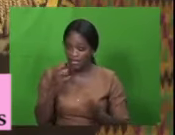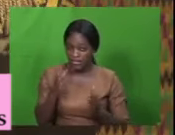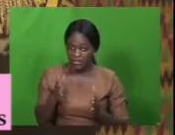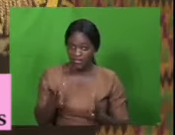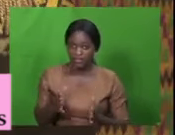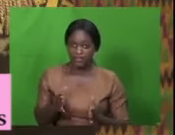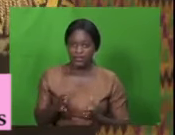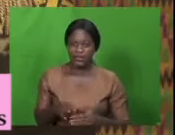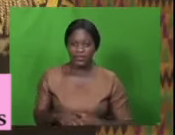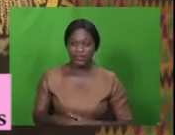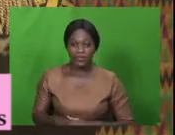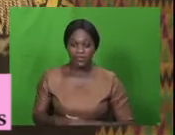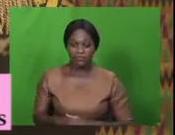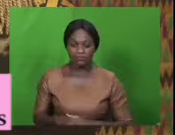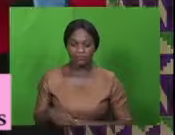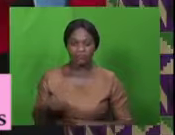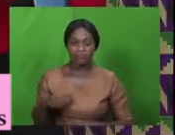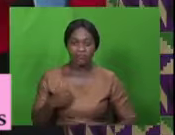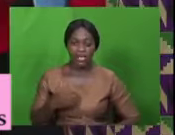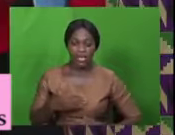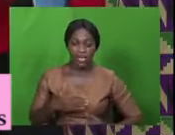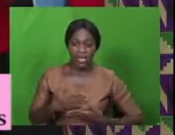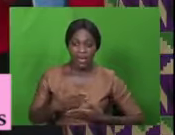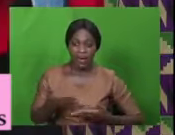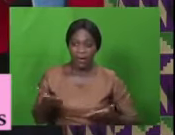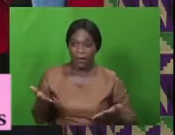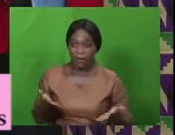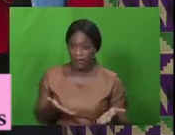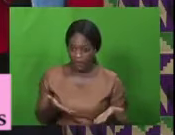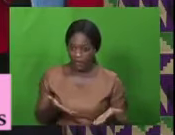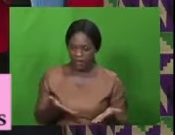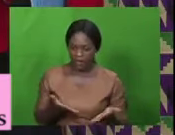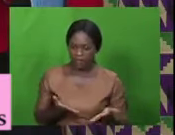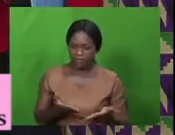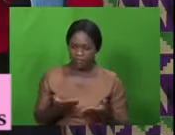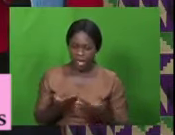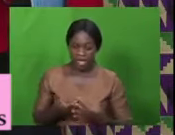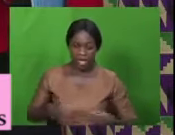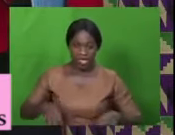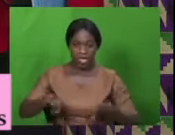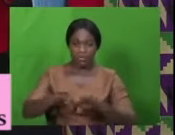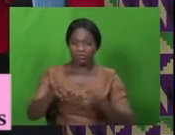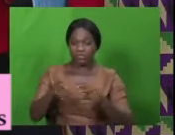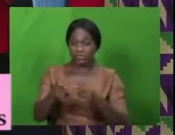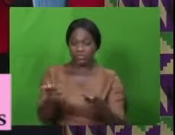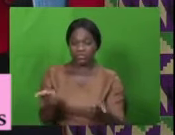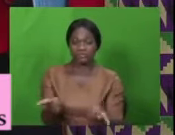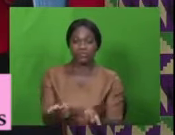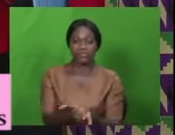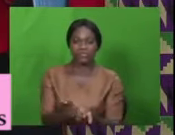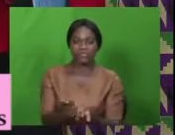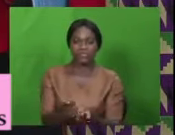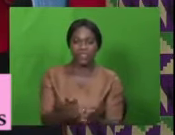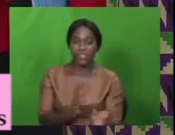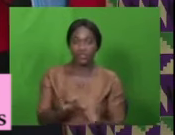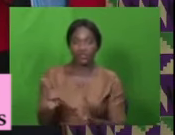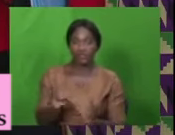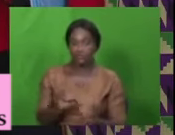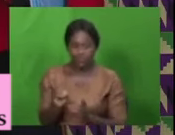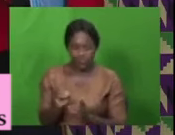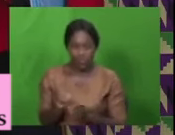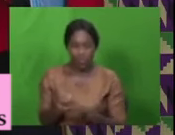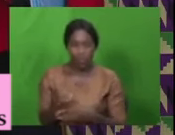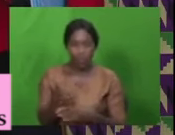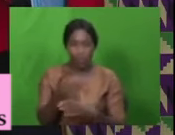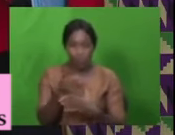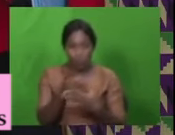I'm glad to be here in this august House to perform once again